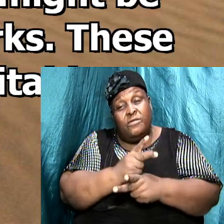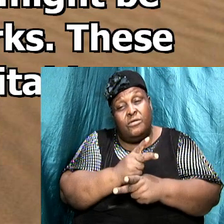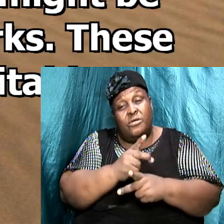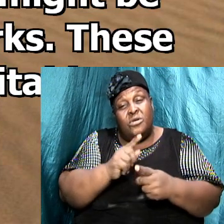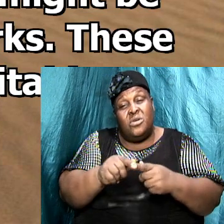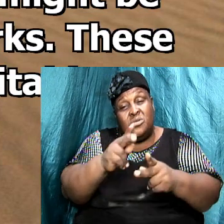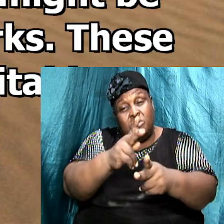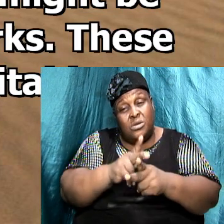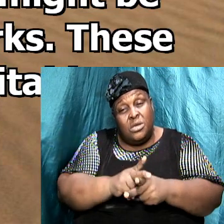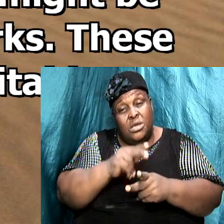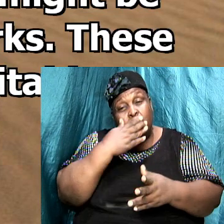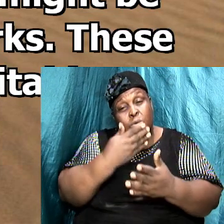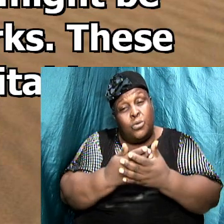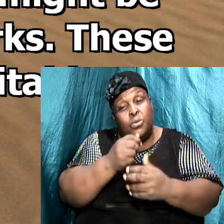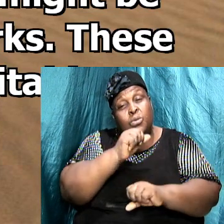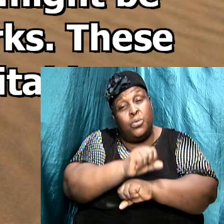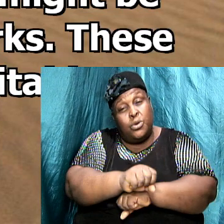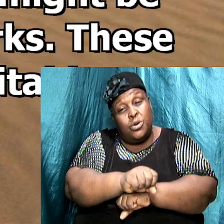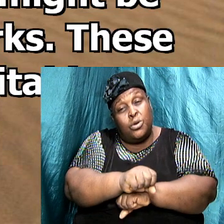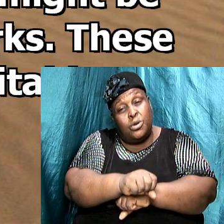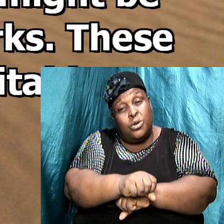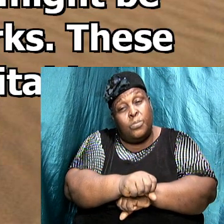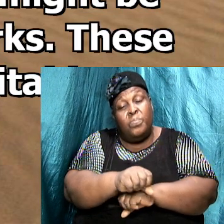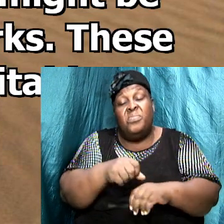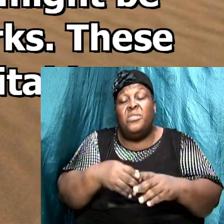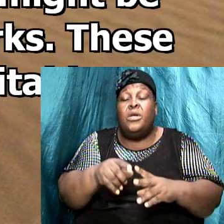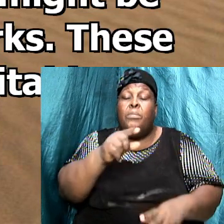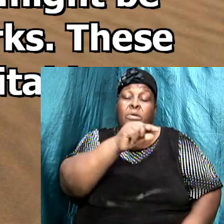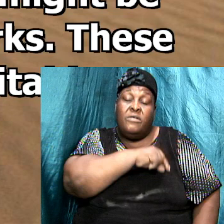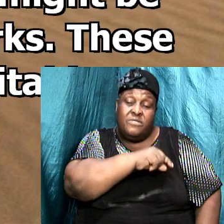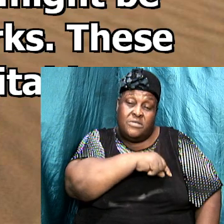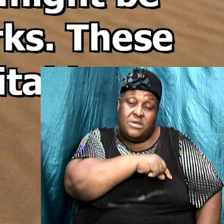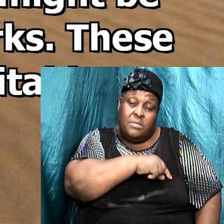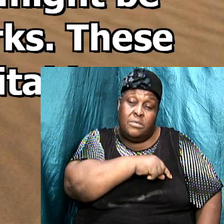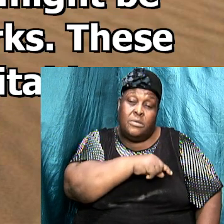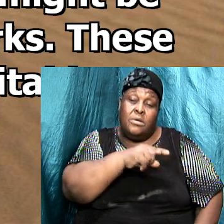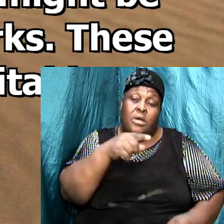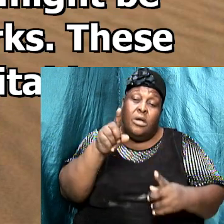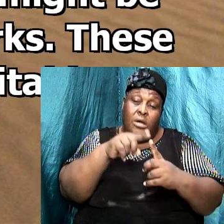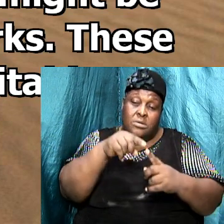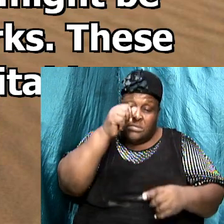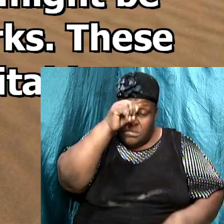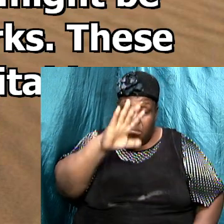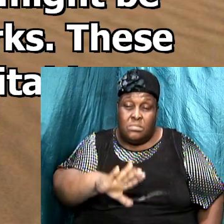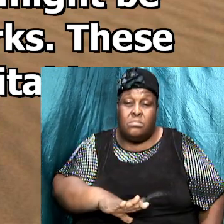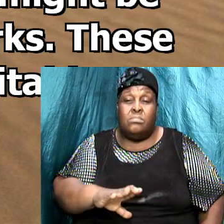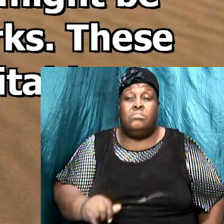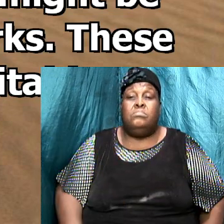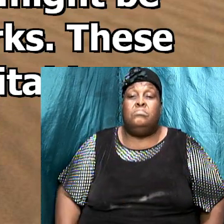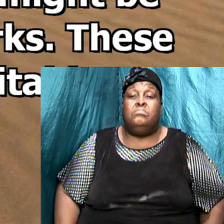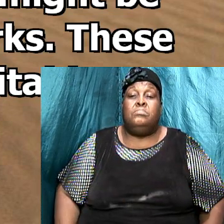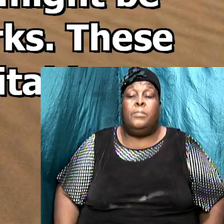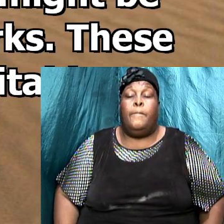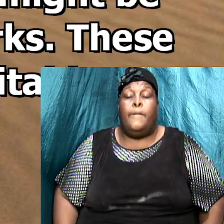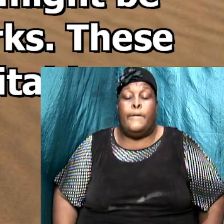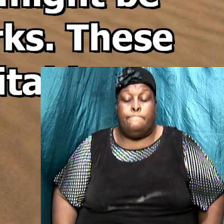maintain good works because they are profitable.